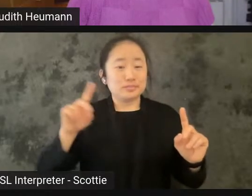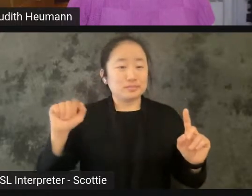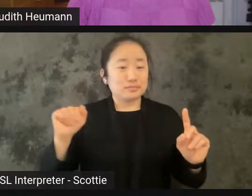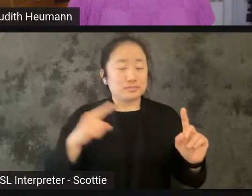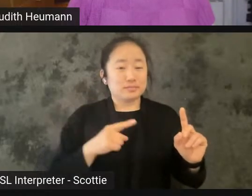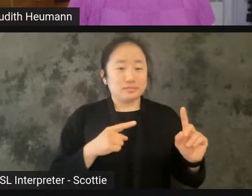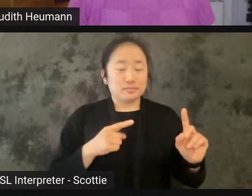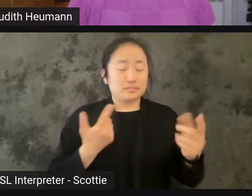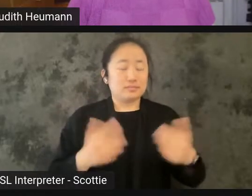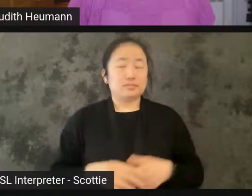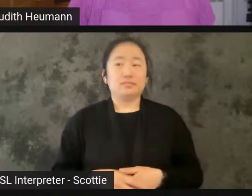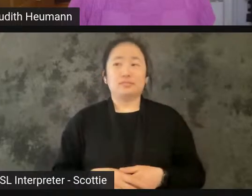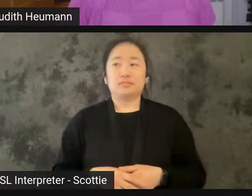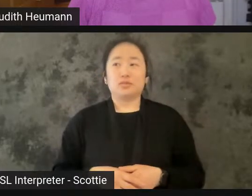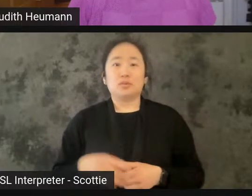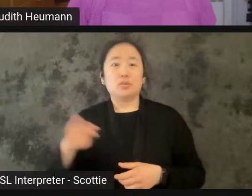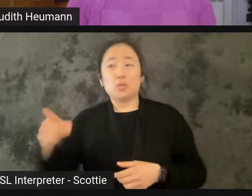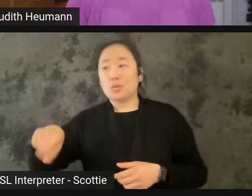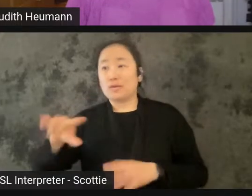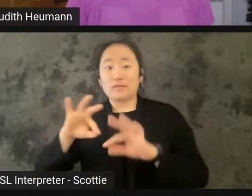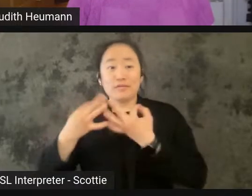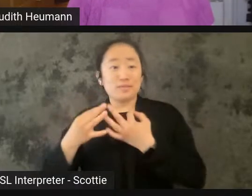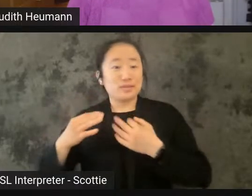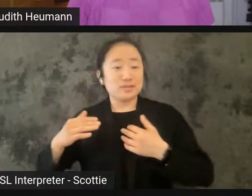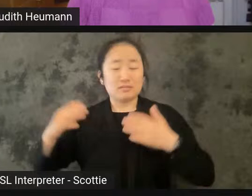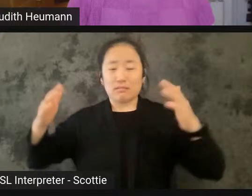for families who don't now have one.